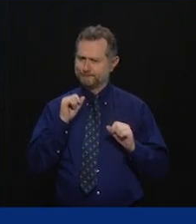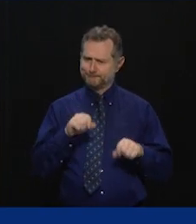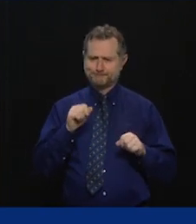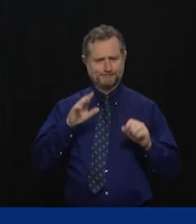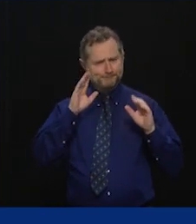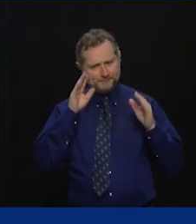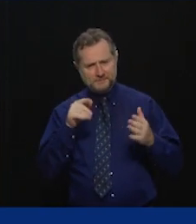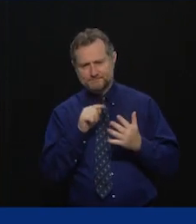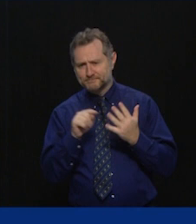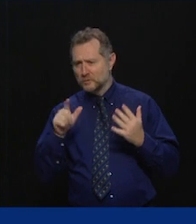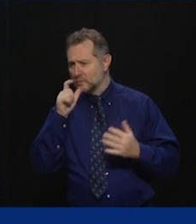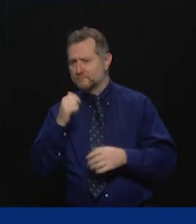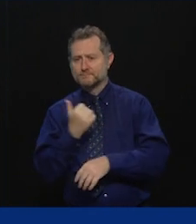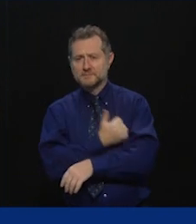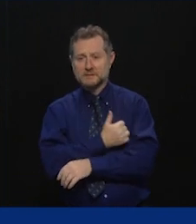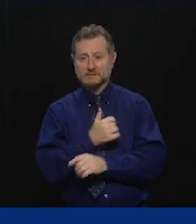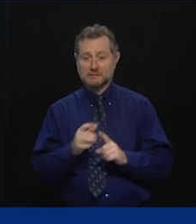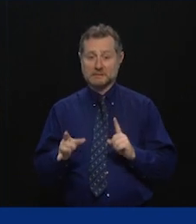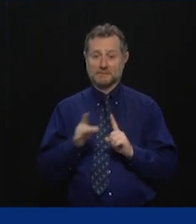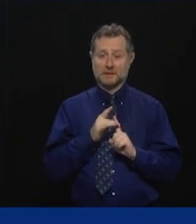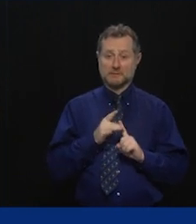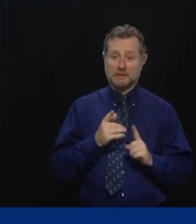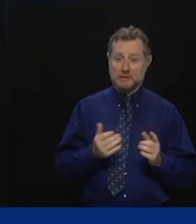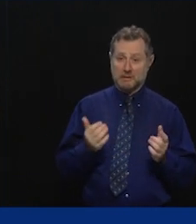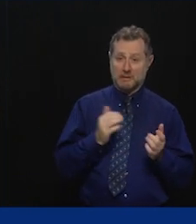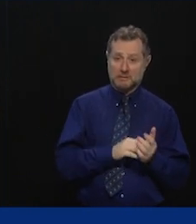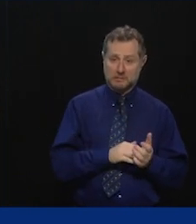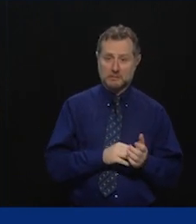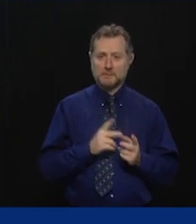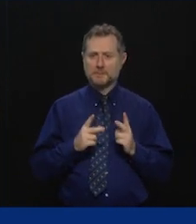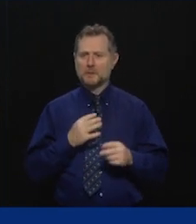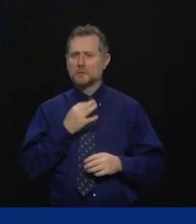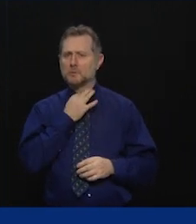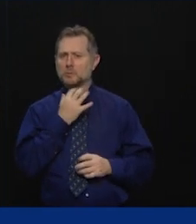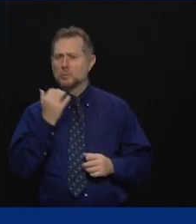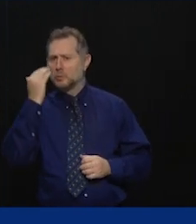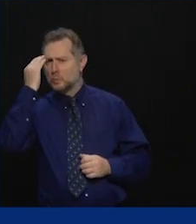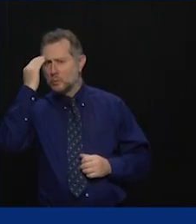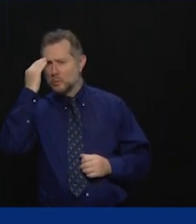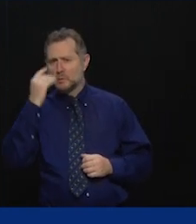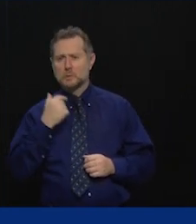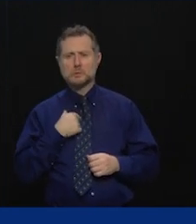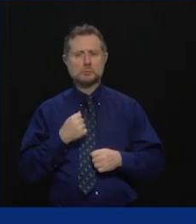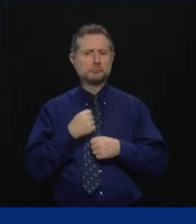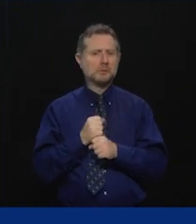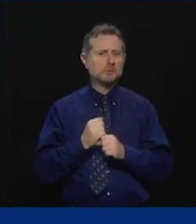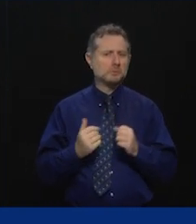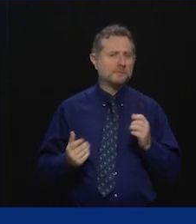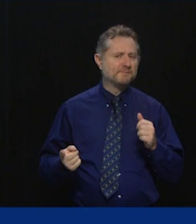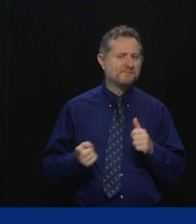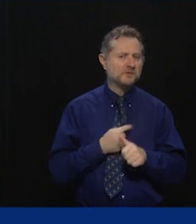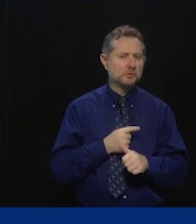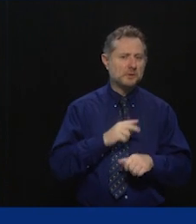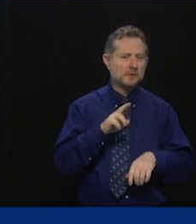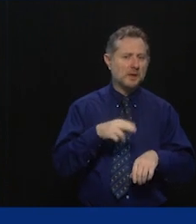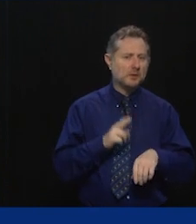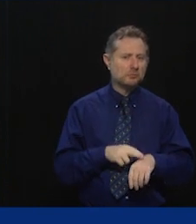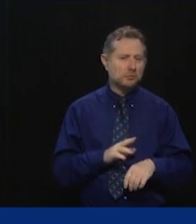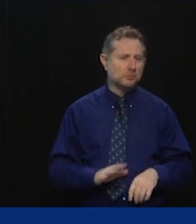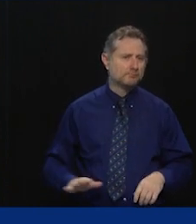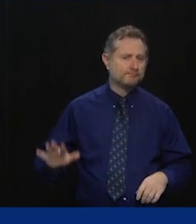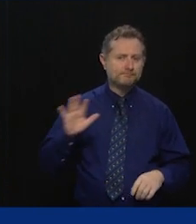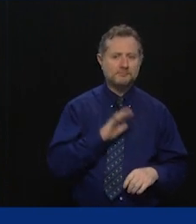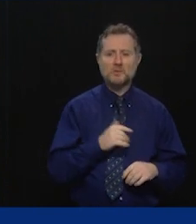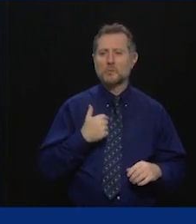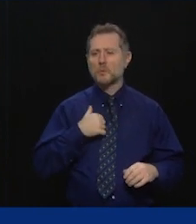Everybody wants to know what the breakthroughs are looking like. And we created this first-in-the-nation methodology, which will be regularly updated. I mean, this is going to be updated almost in real